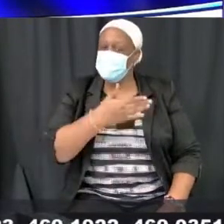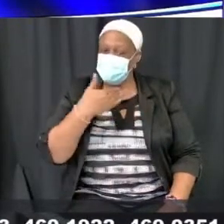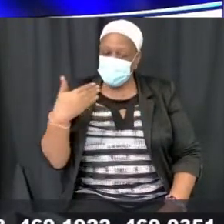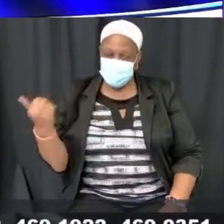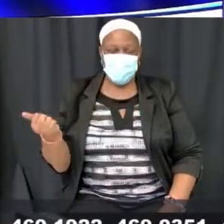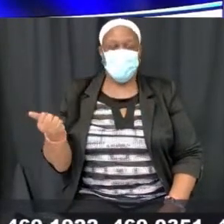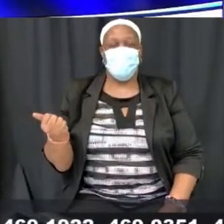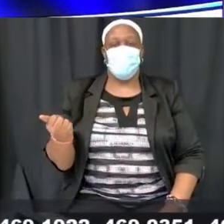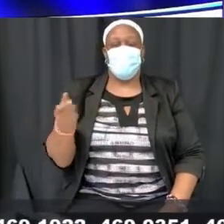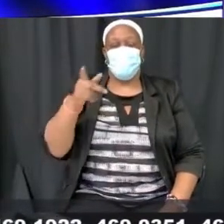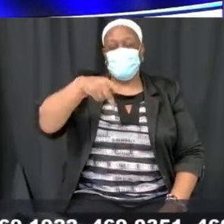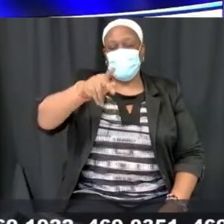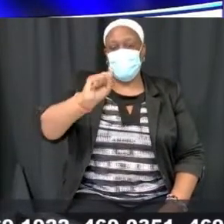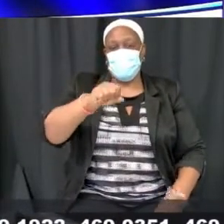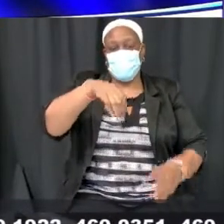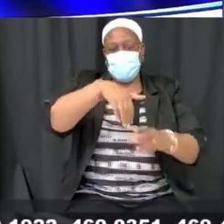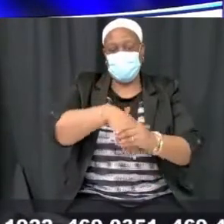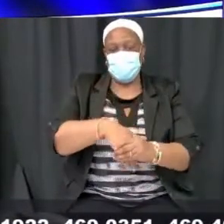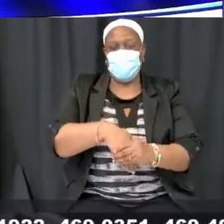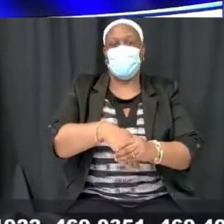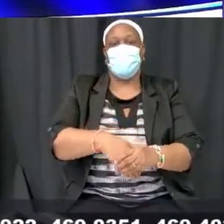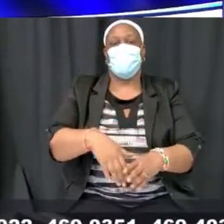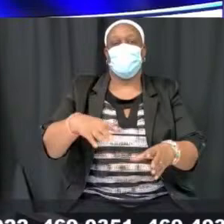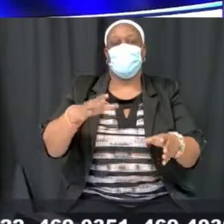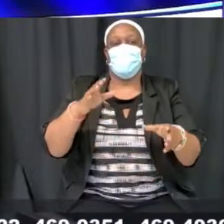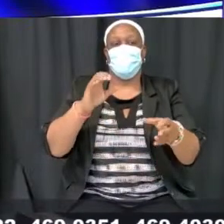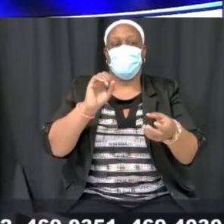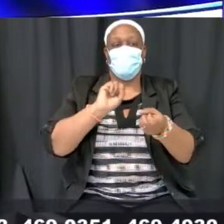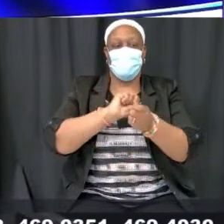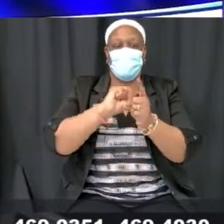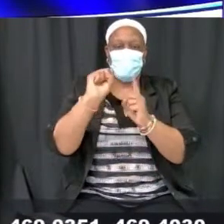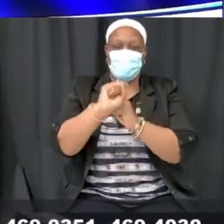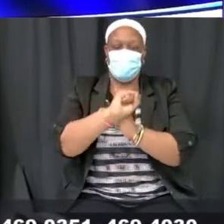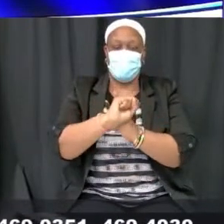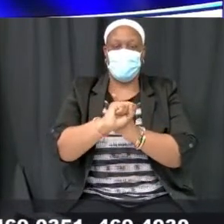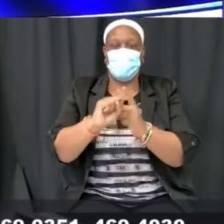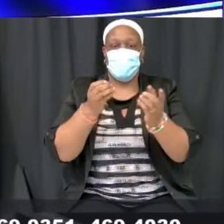Affairs, Mrs. Janelle Lewis Tafari.